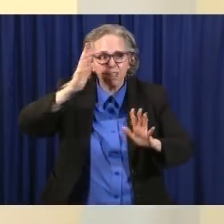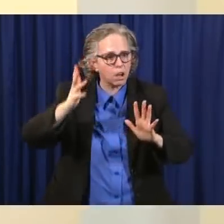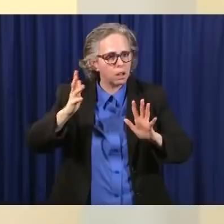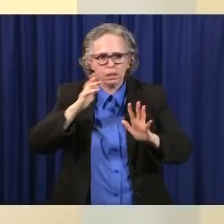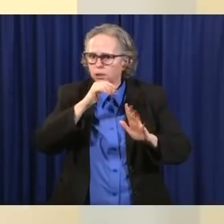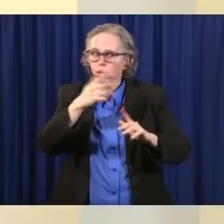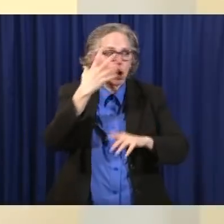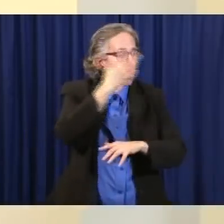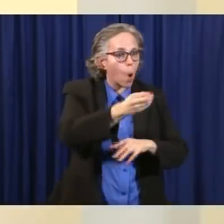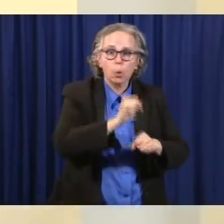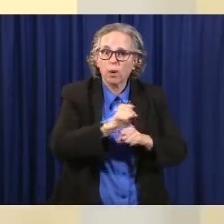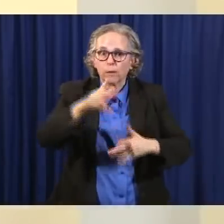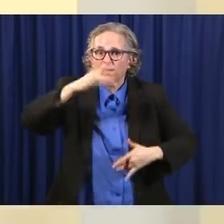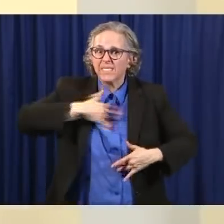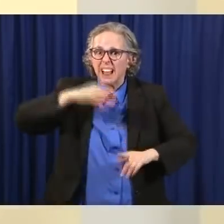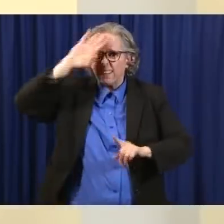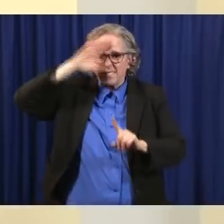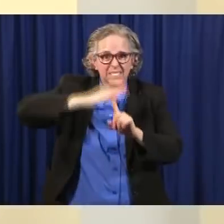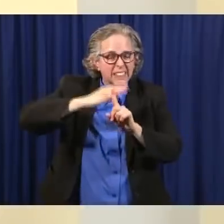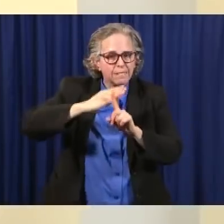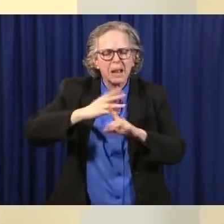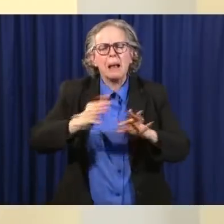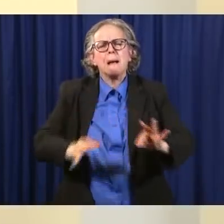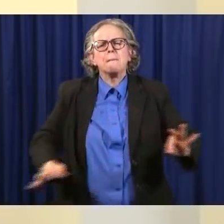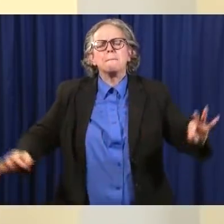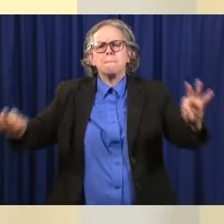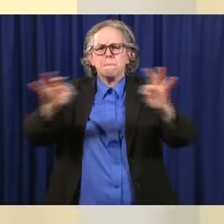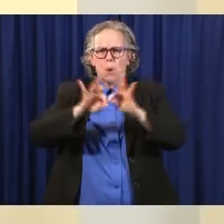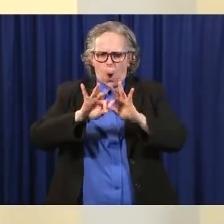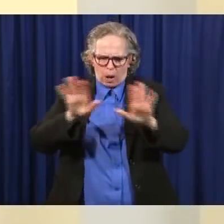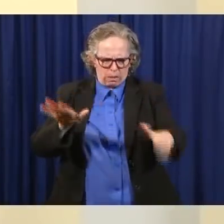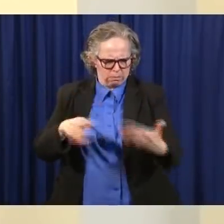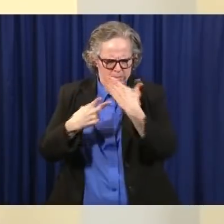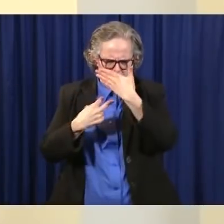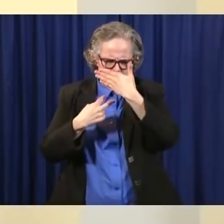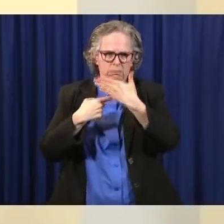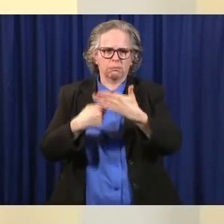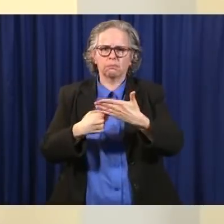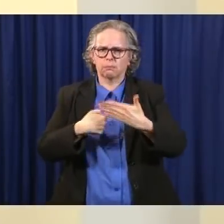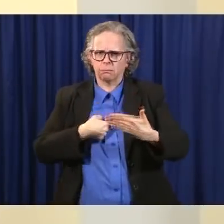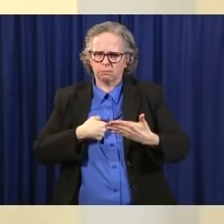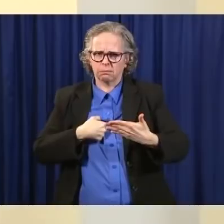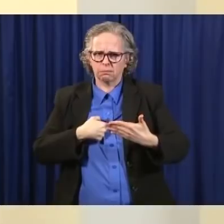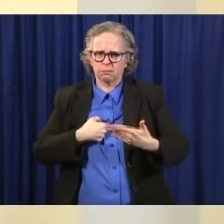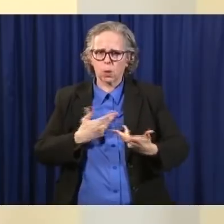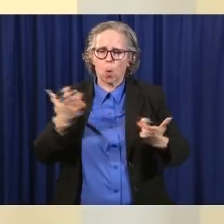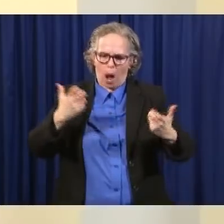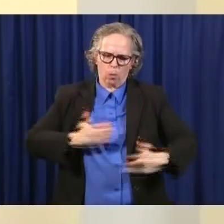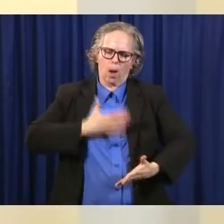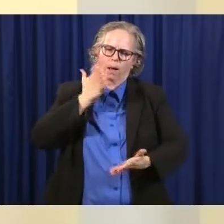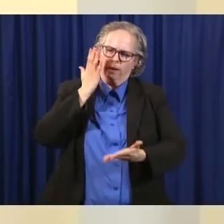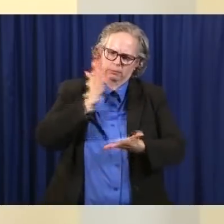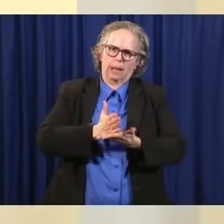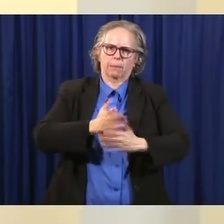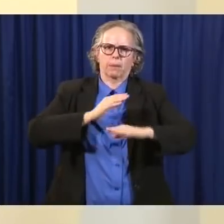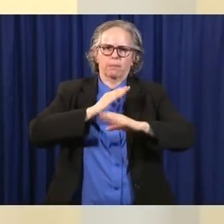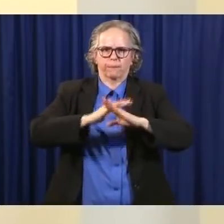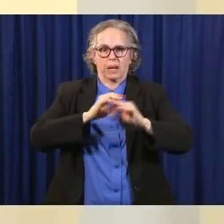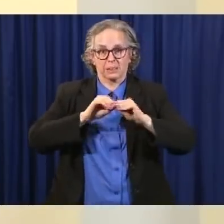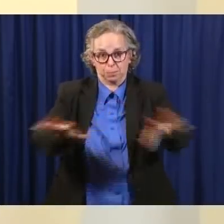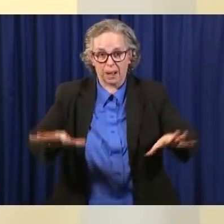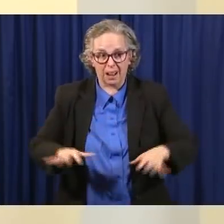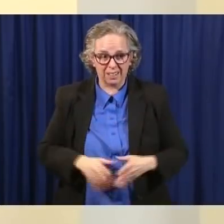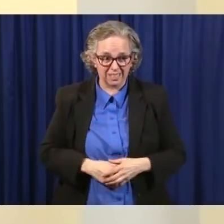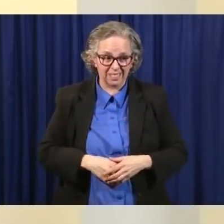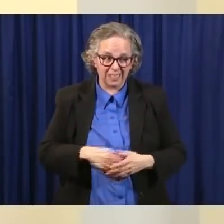matter all the more now, because what we're trying to do is increasing or moving about safely, but not have the chance of